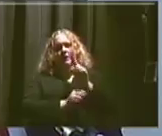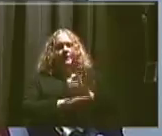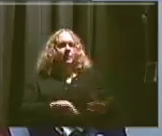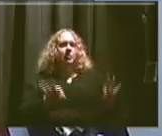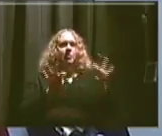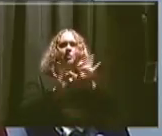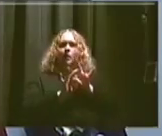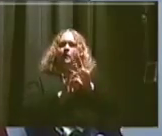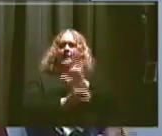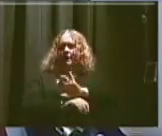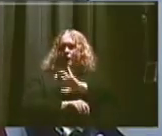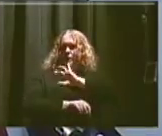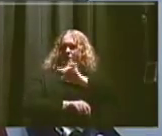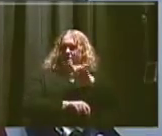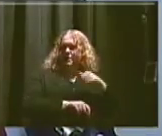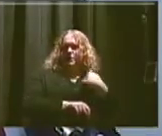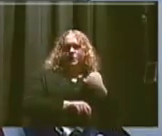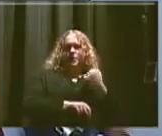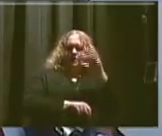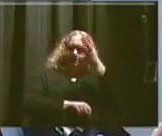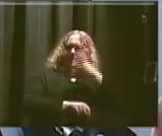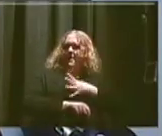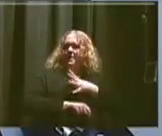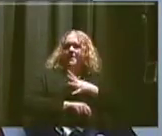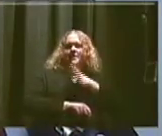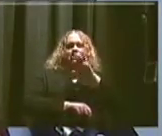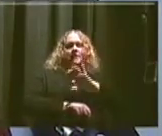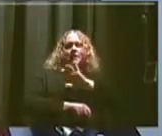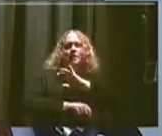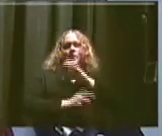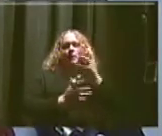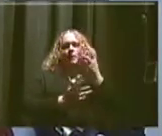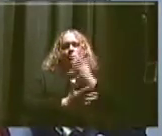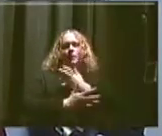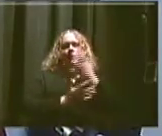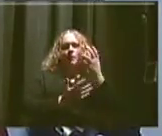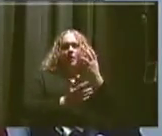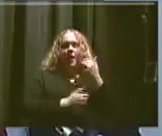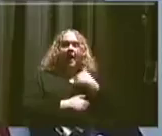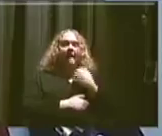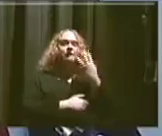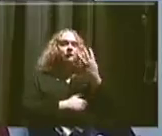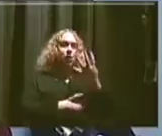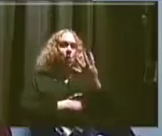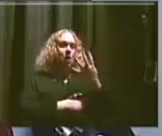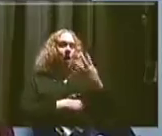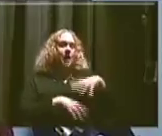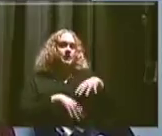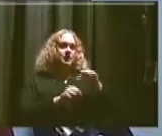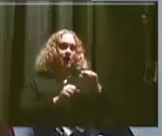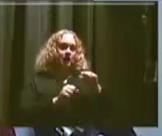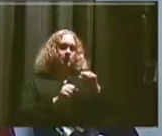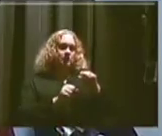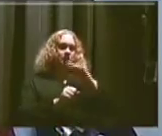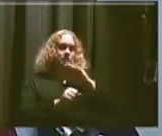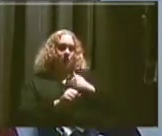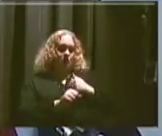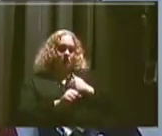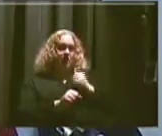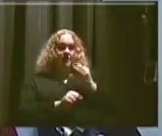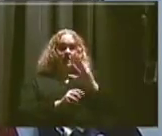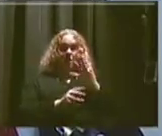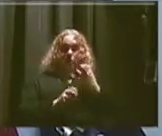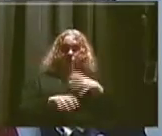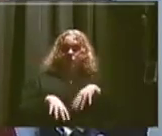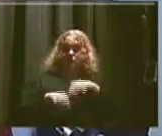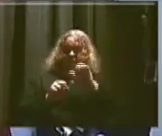young man. And you'll not find a better one. I was telling somebody in the back, I have 4 adoptive daughters. If I were ever to adopt a son, this would be the